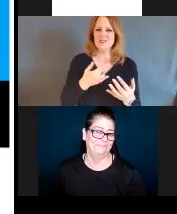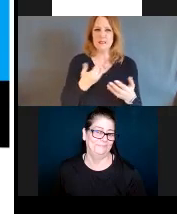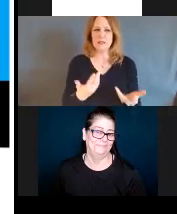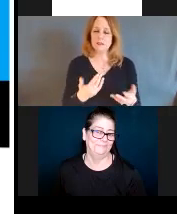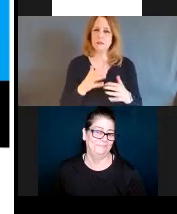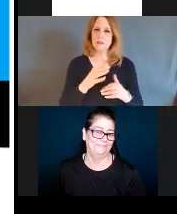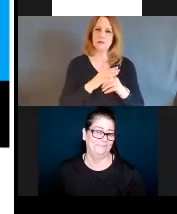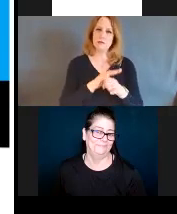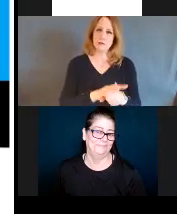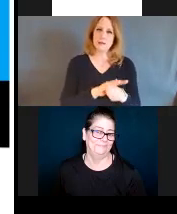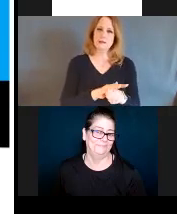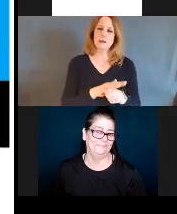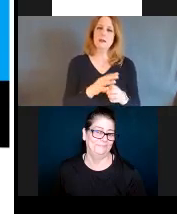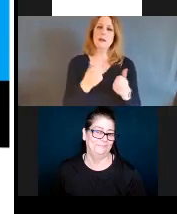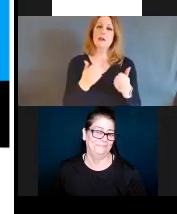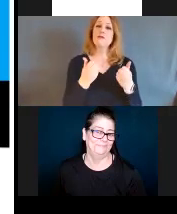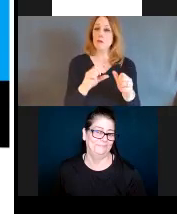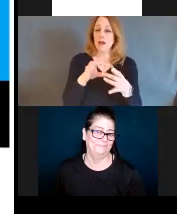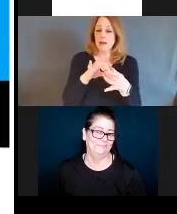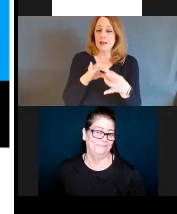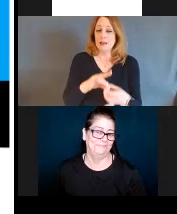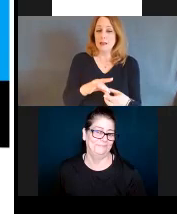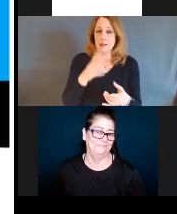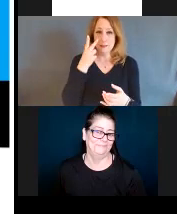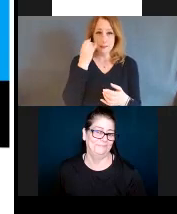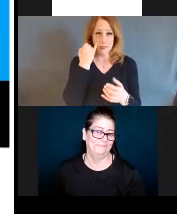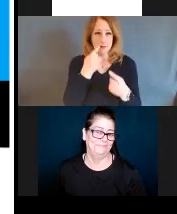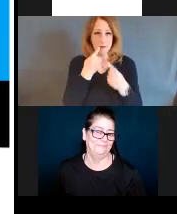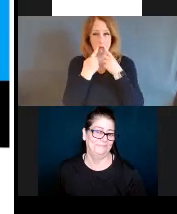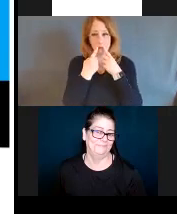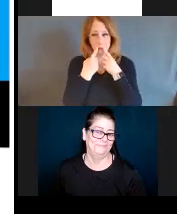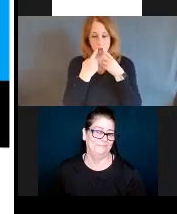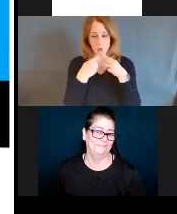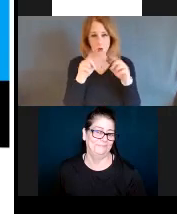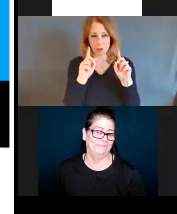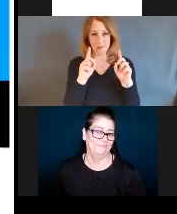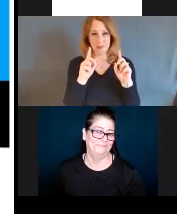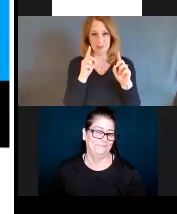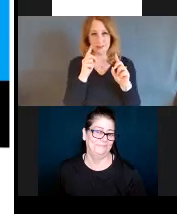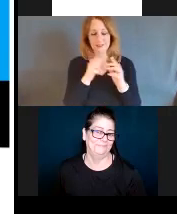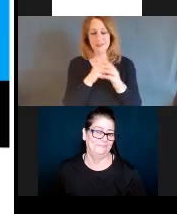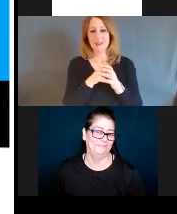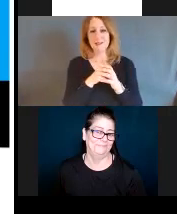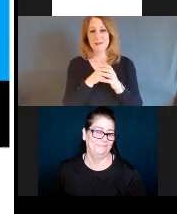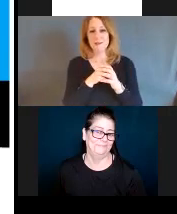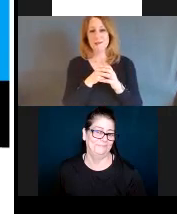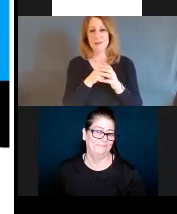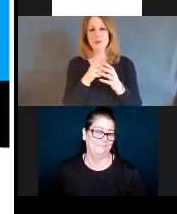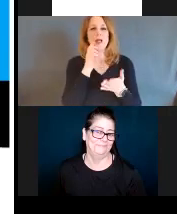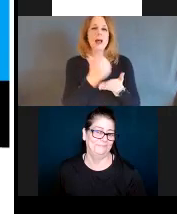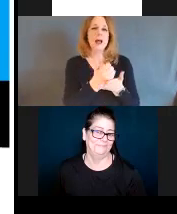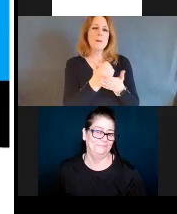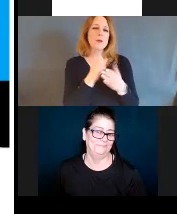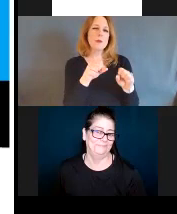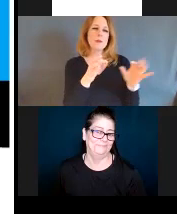unpleasant. Try some of this grounding and see how it works for you. That will help you be able to kind of explain it